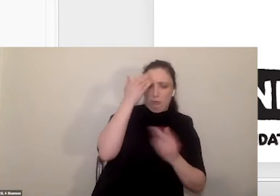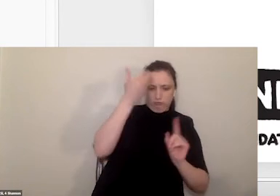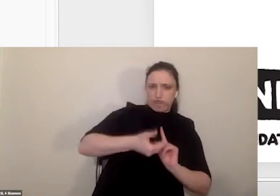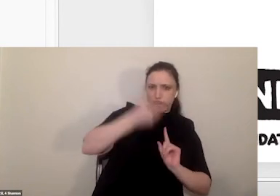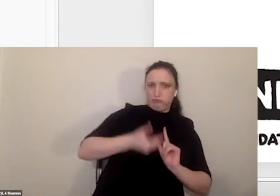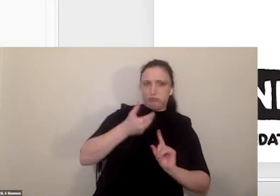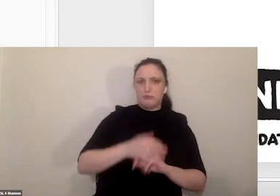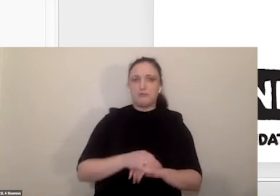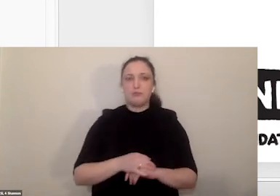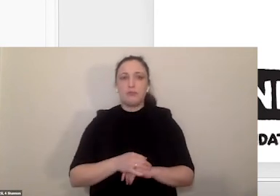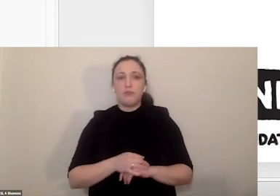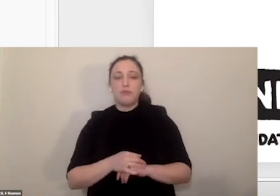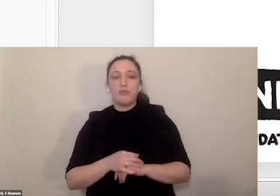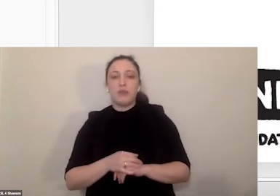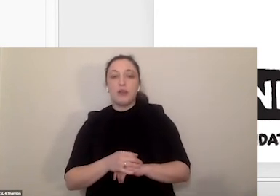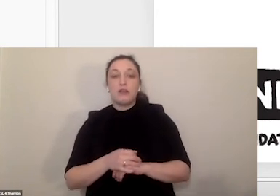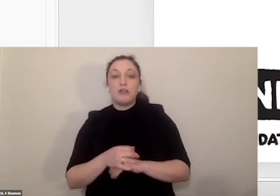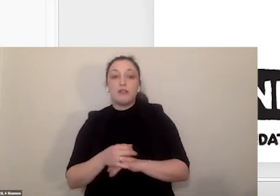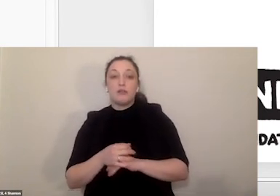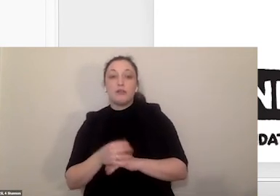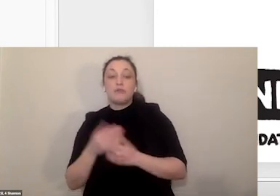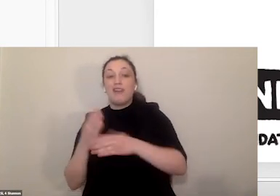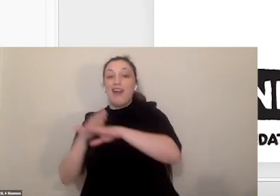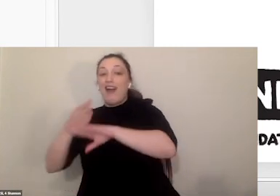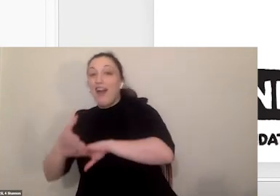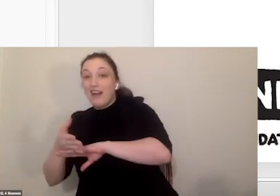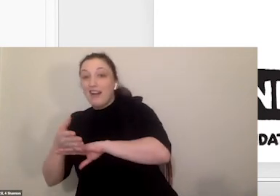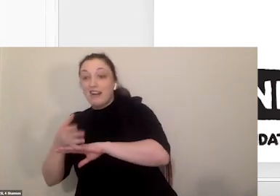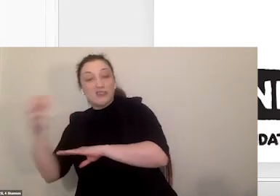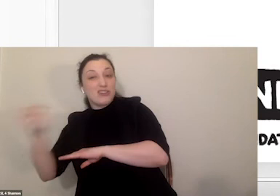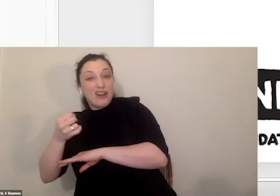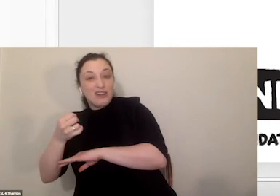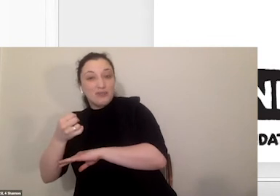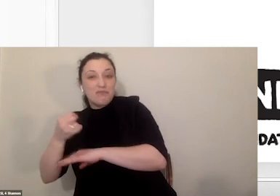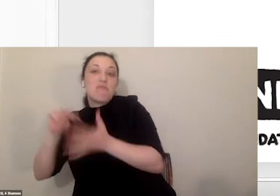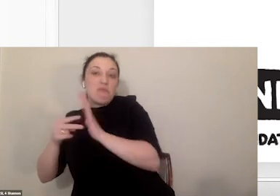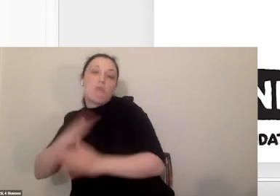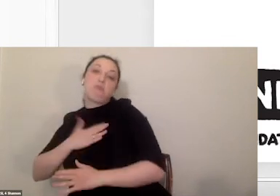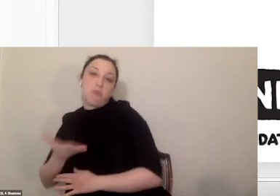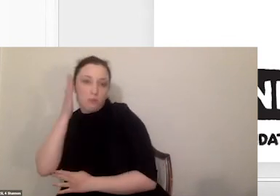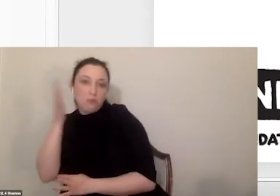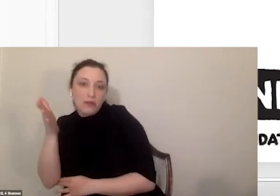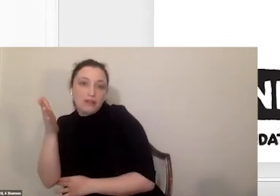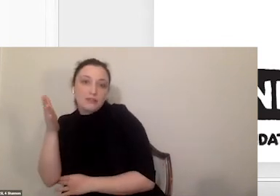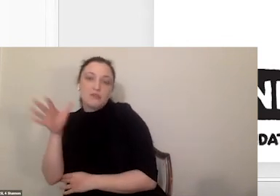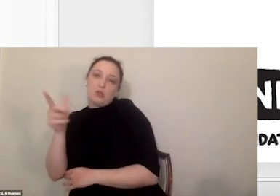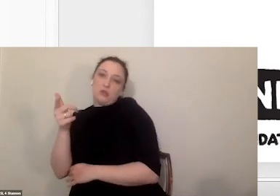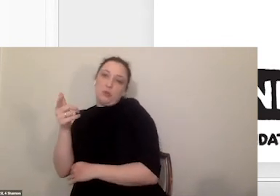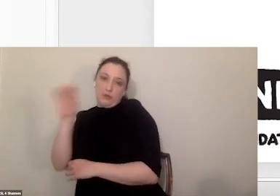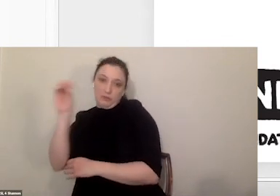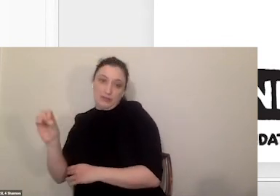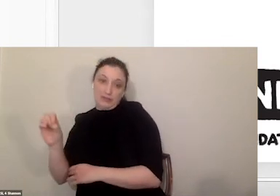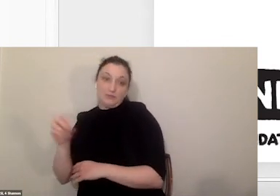having been hired. And so my employer already knew of my sight loss, 26% for SME compared to 18% for large employer, and disclosure before